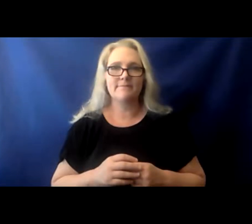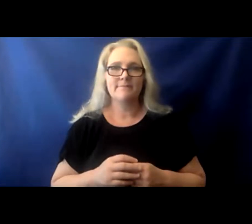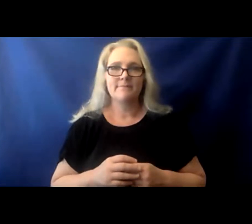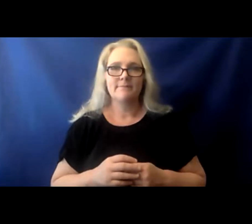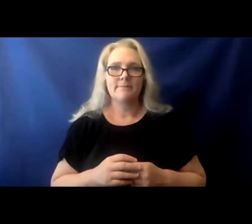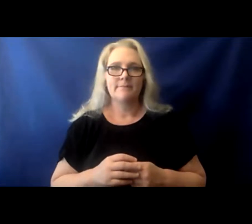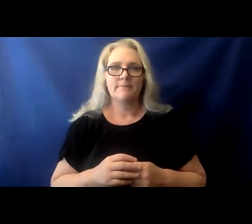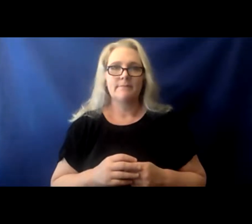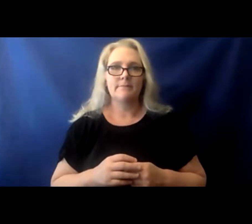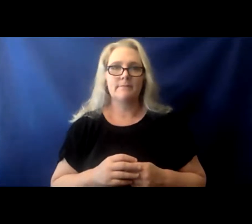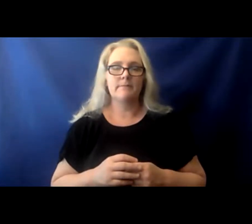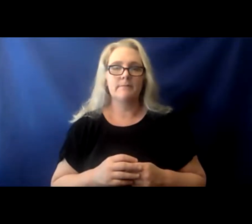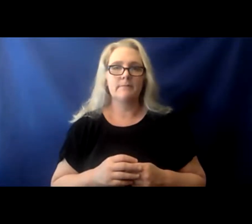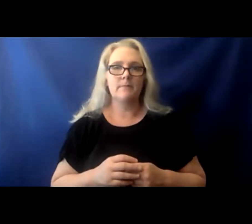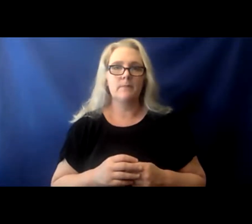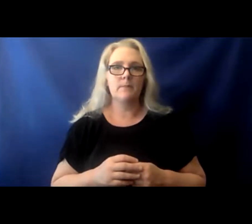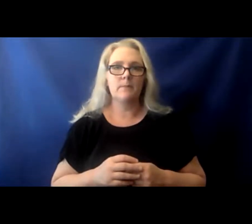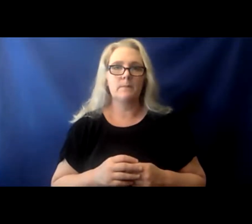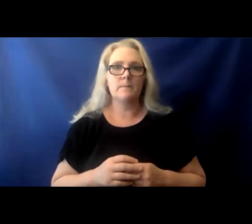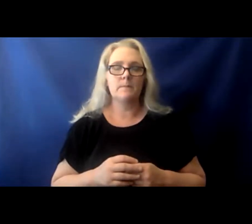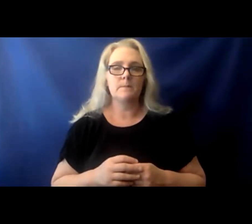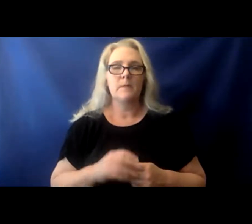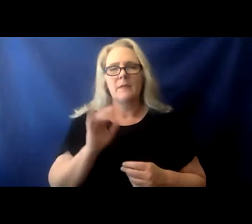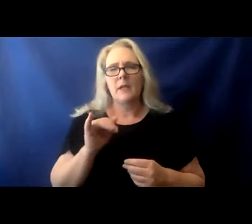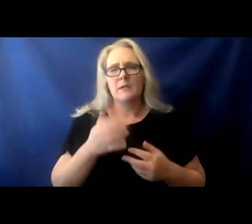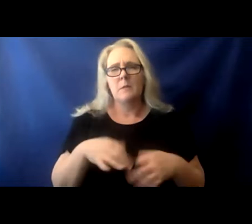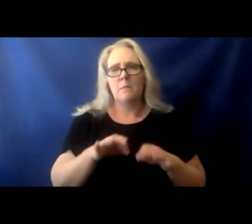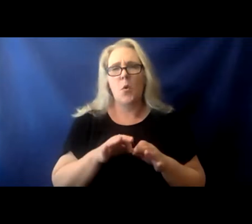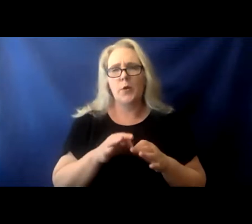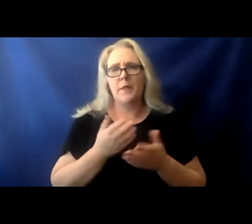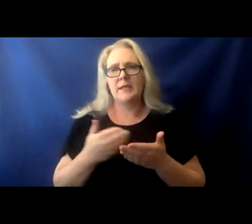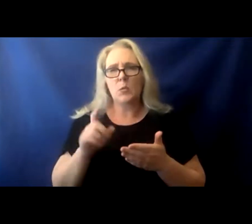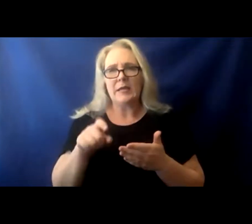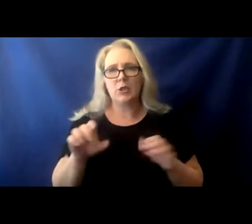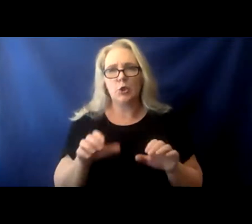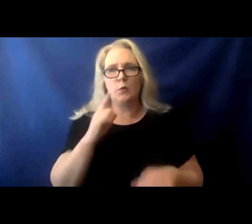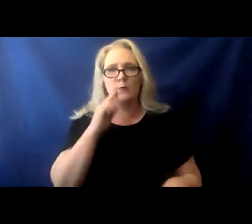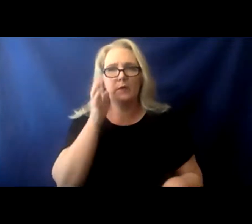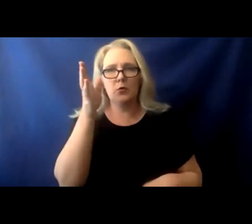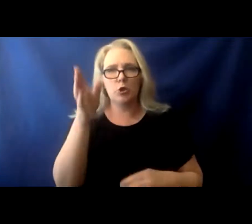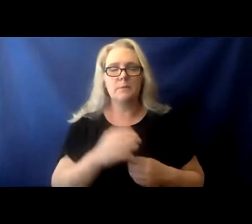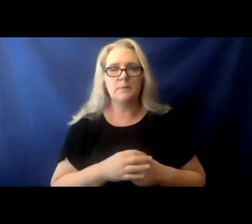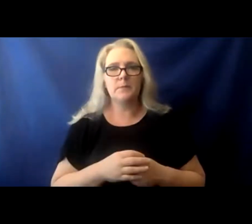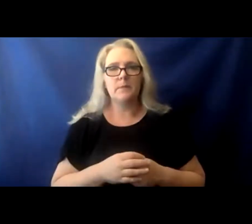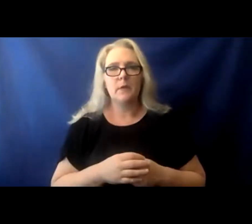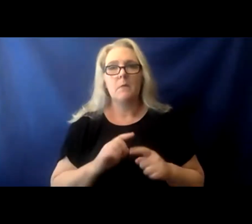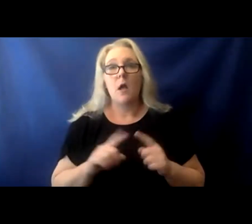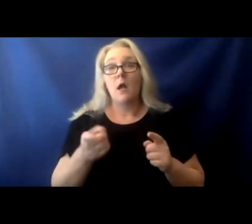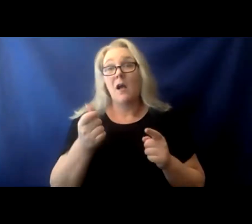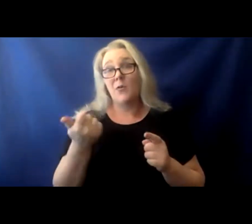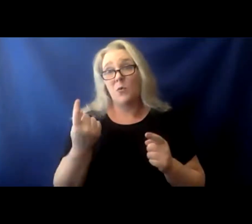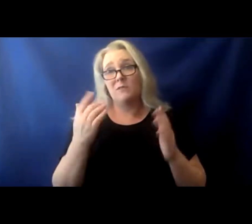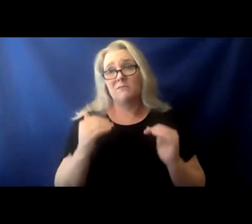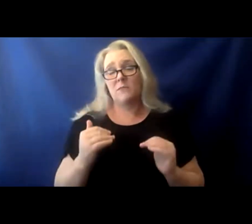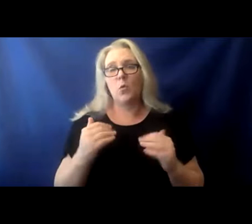to-dos that I captured. I do want to acknowledge also that one of the other to-dos on our list is recovering from COVID.